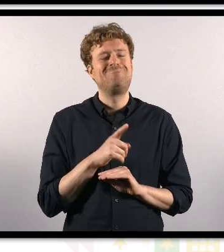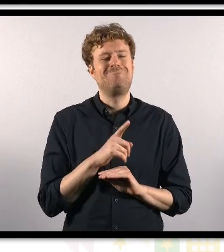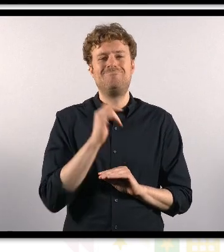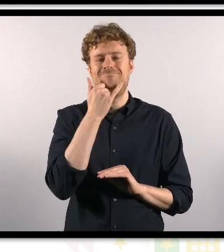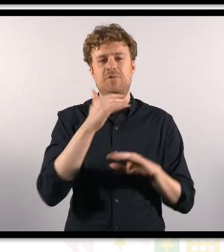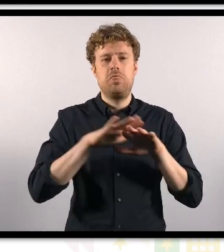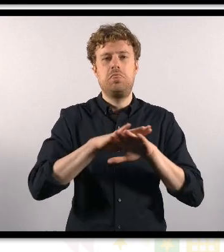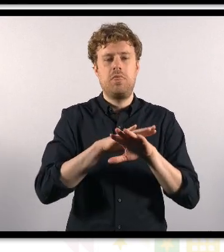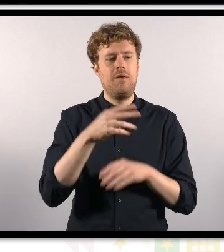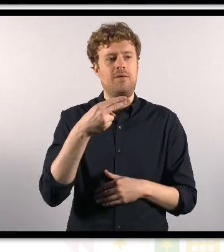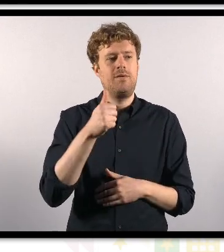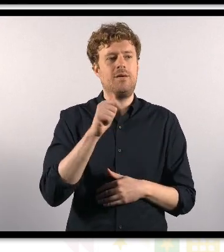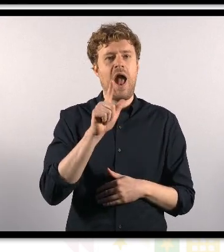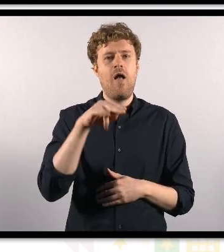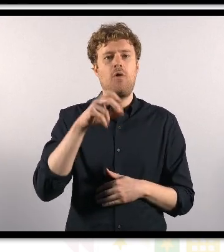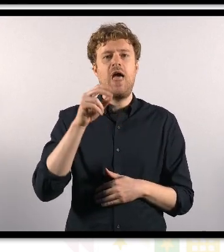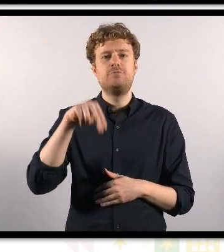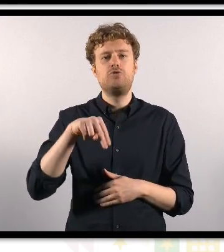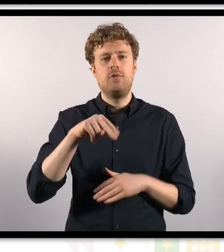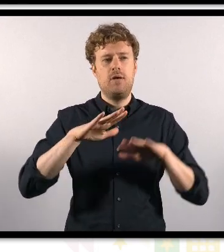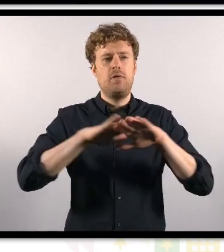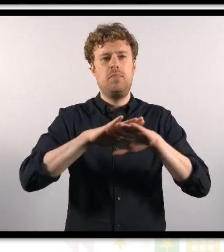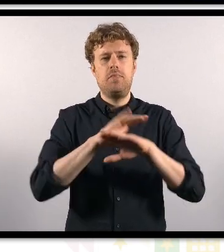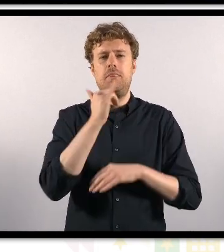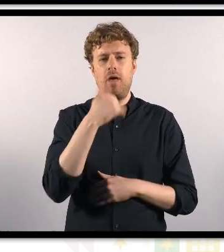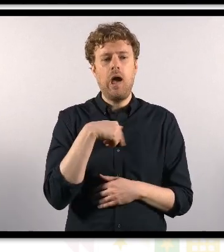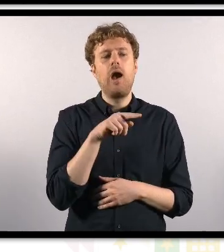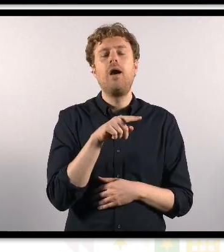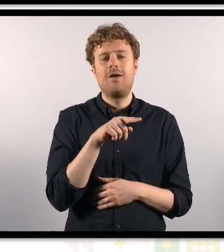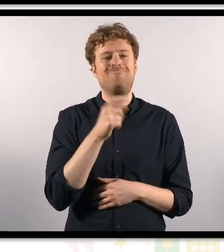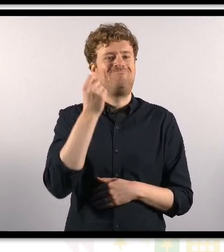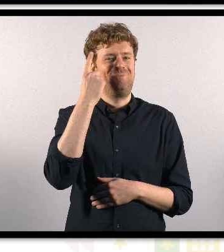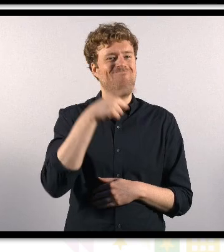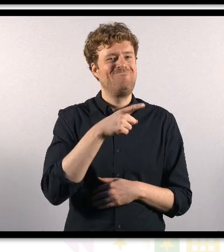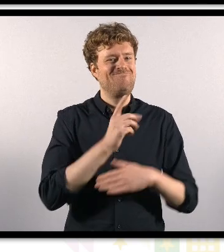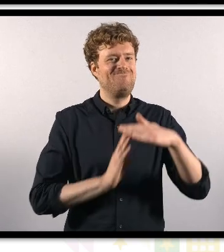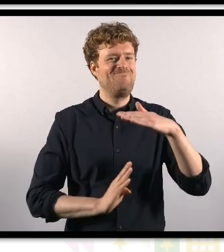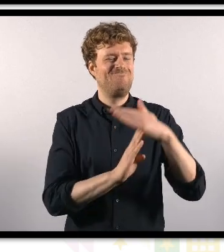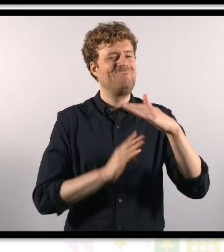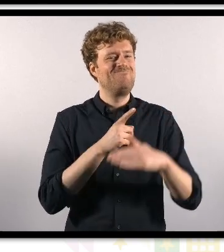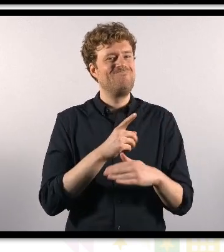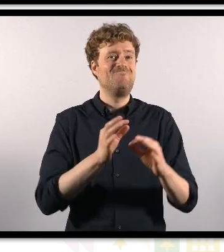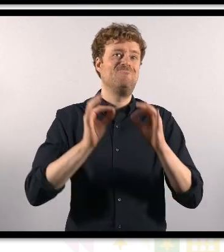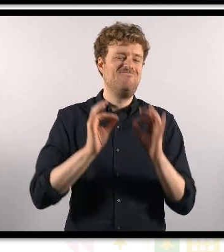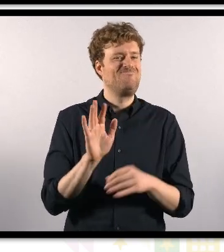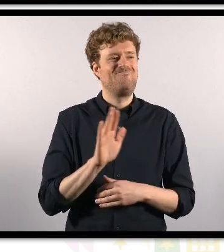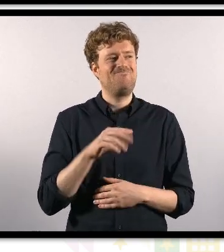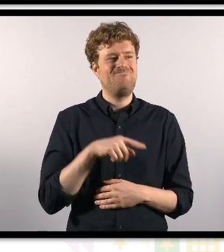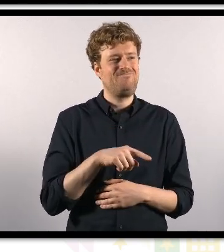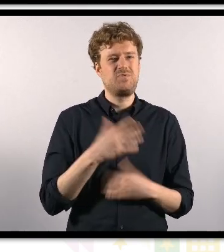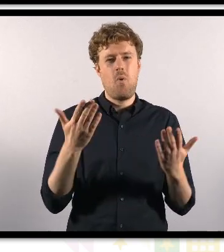one of the things that when ChatGPT and other LLMs came out, we were like, this is the silver bullet. This is going to solve everything.